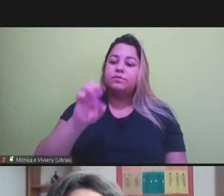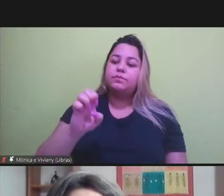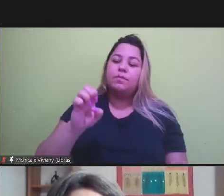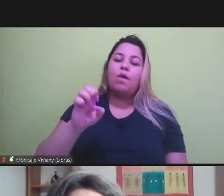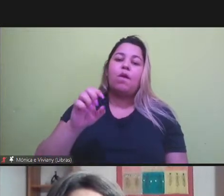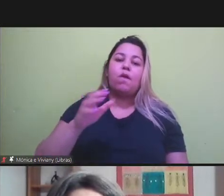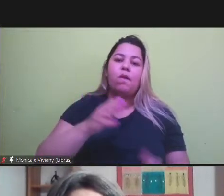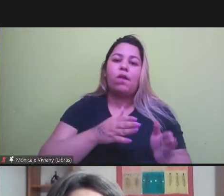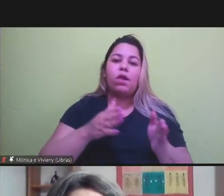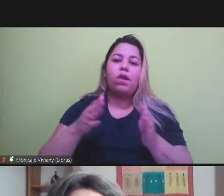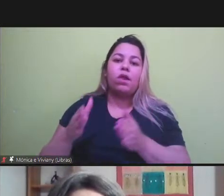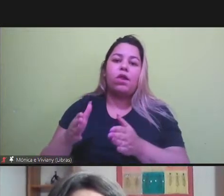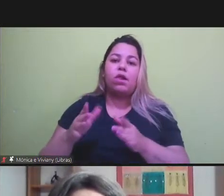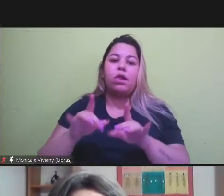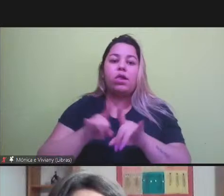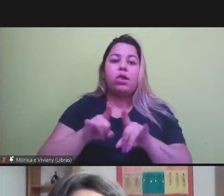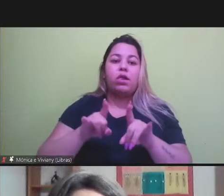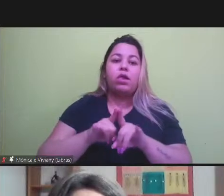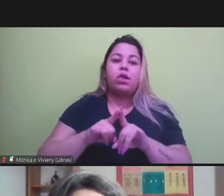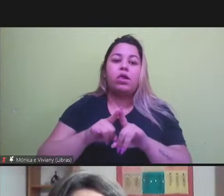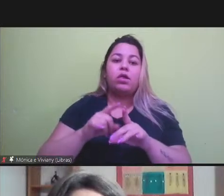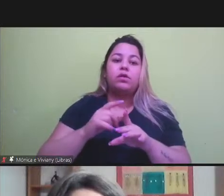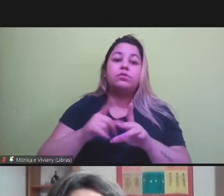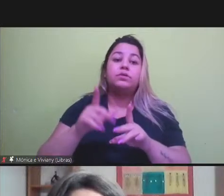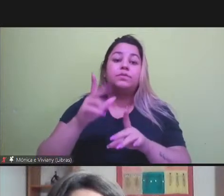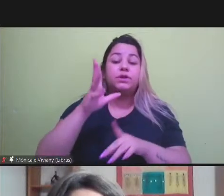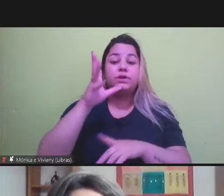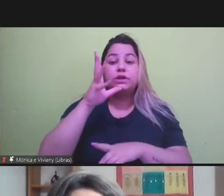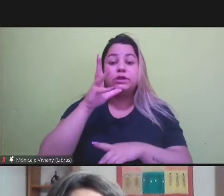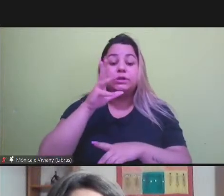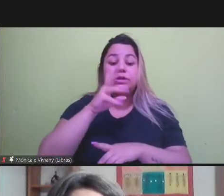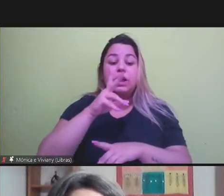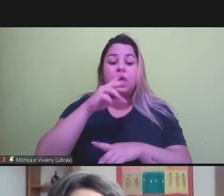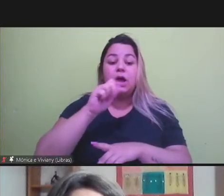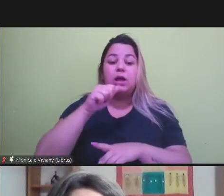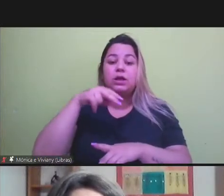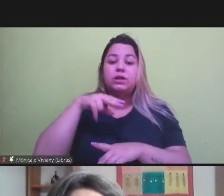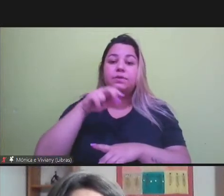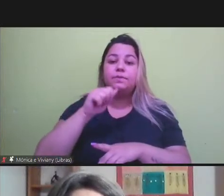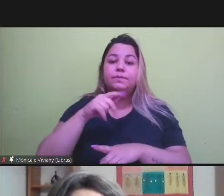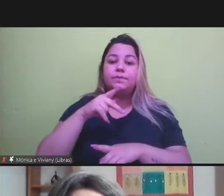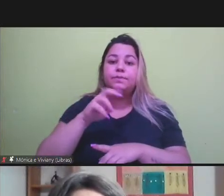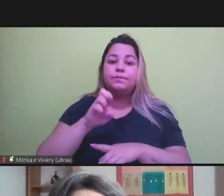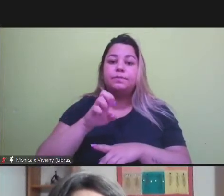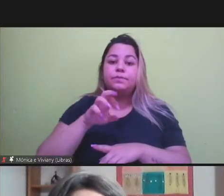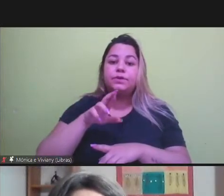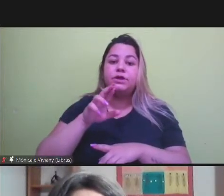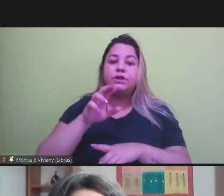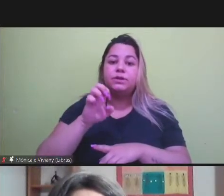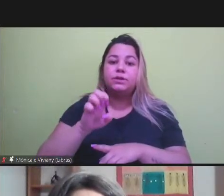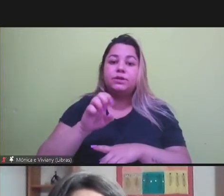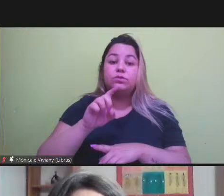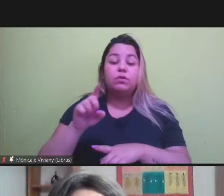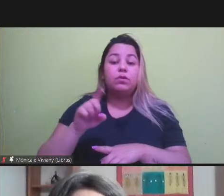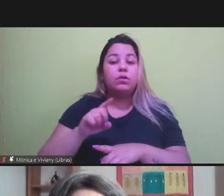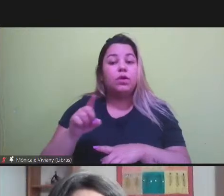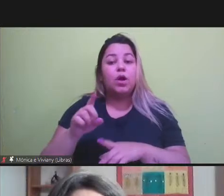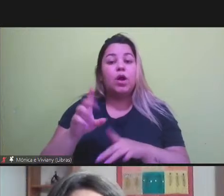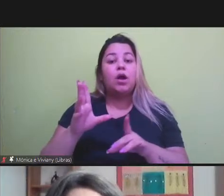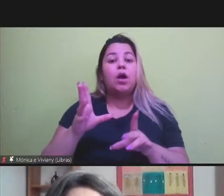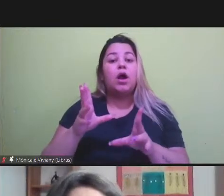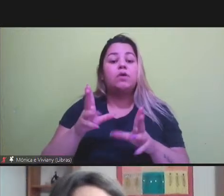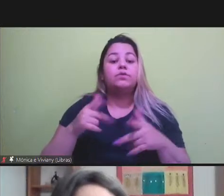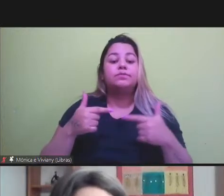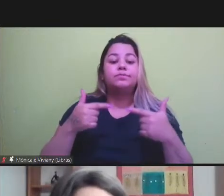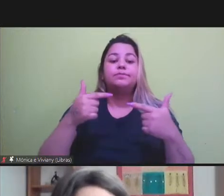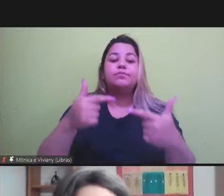food according to the level of processing? For Ana Perez from Pernambuco, the question was, which